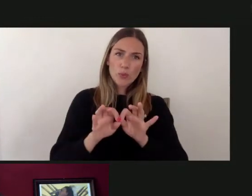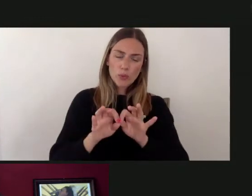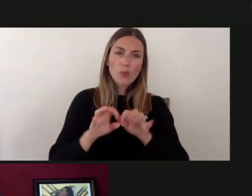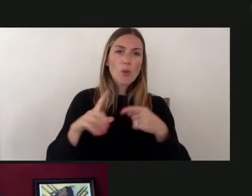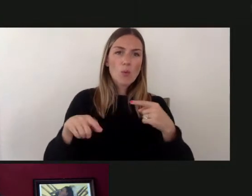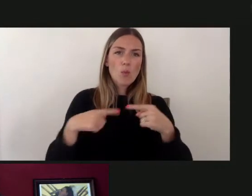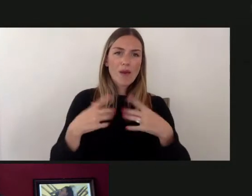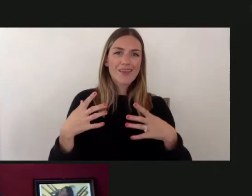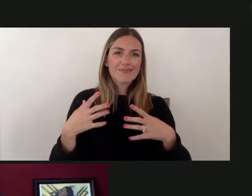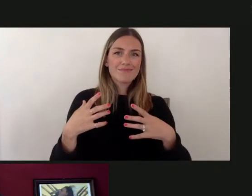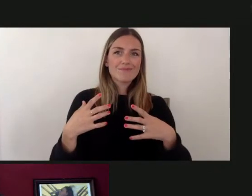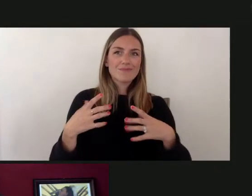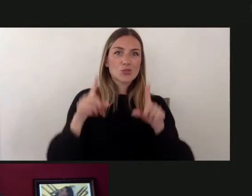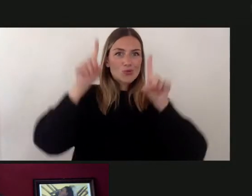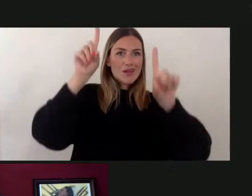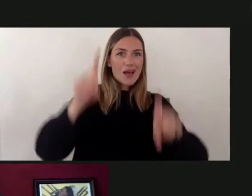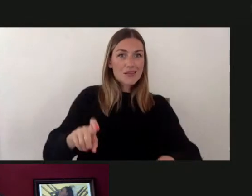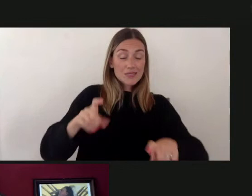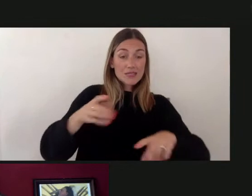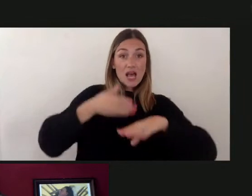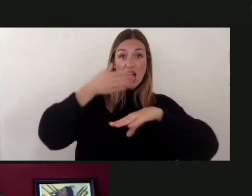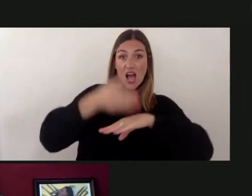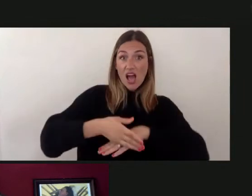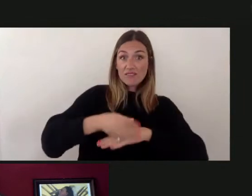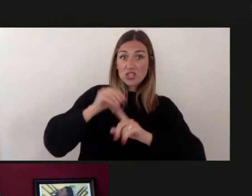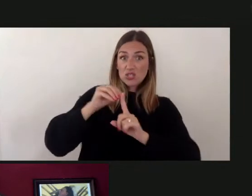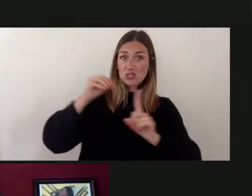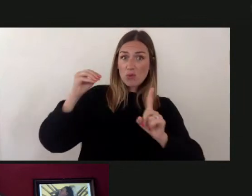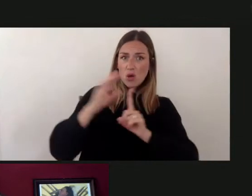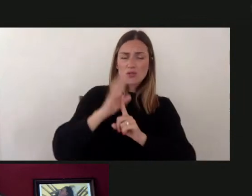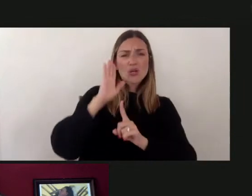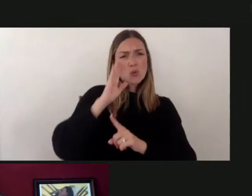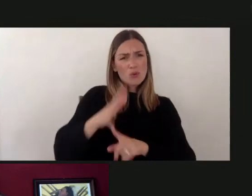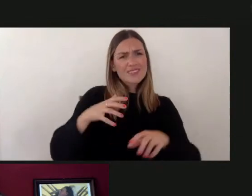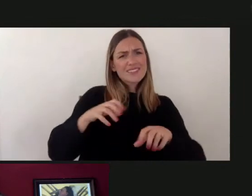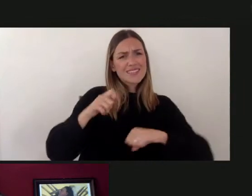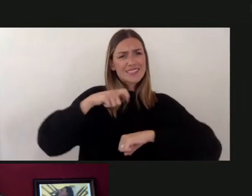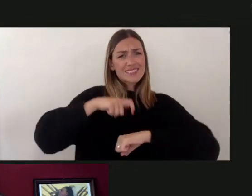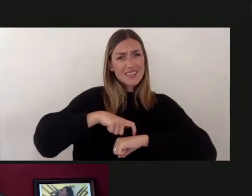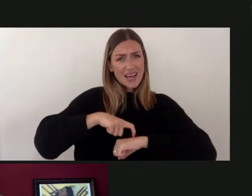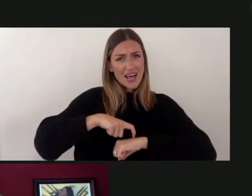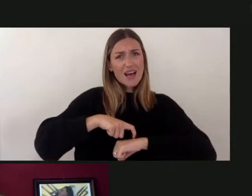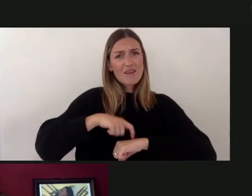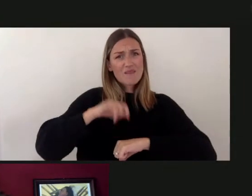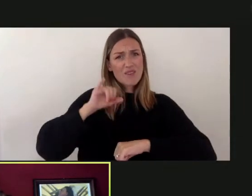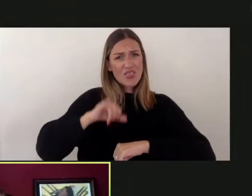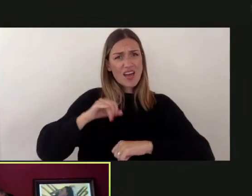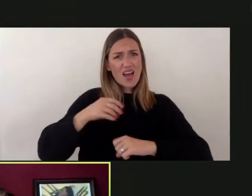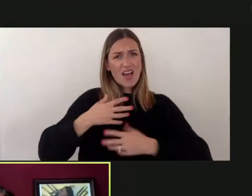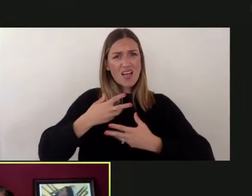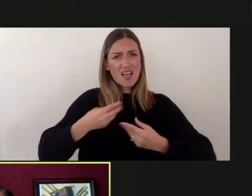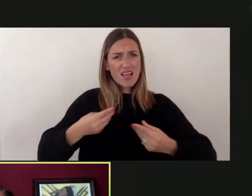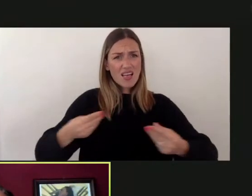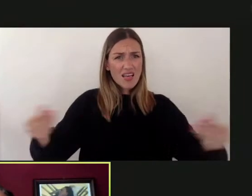get the test, because after you've been exposed, it will take some time for that exposure